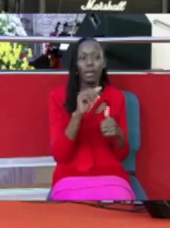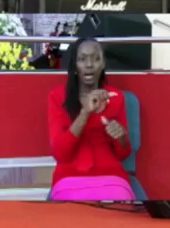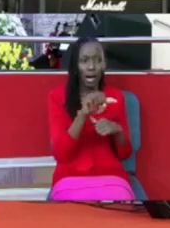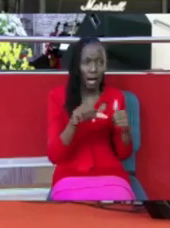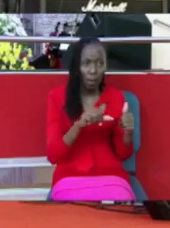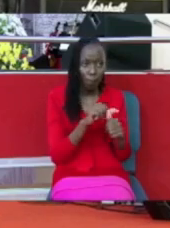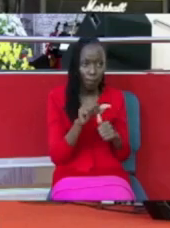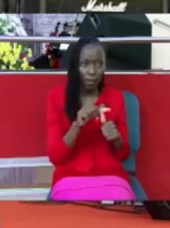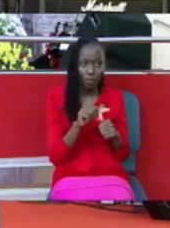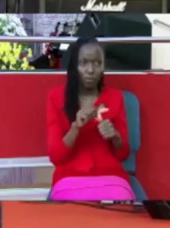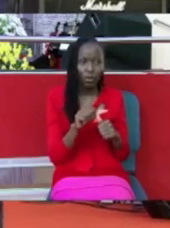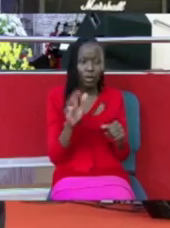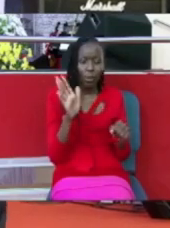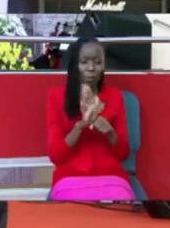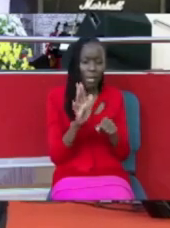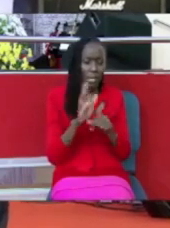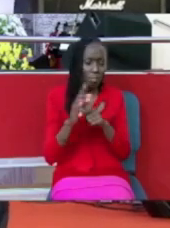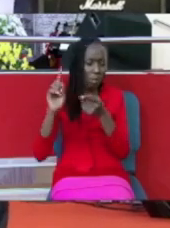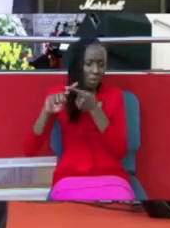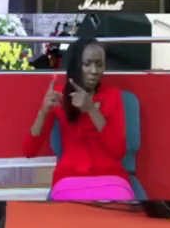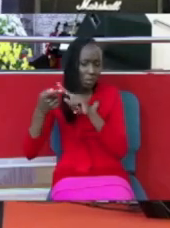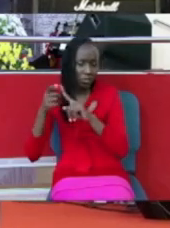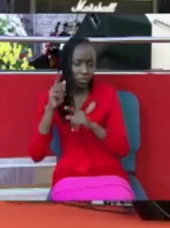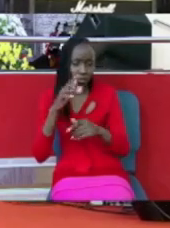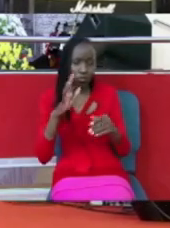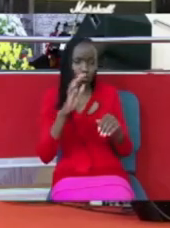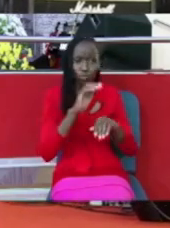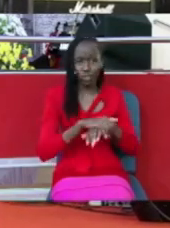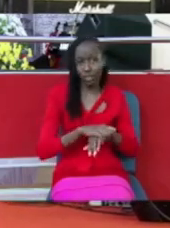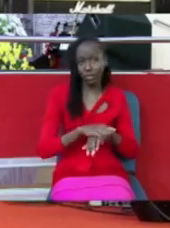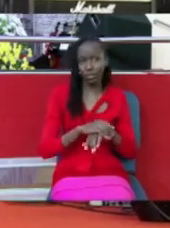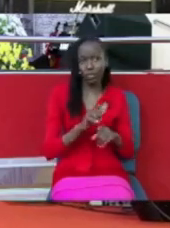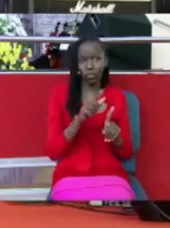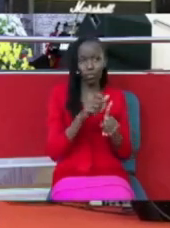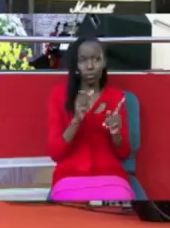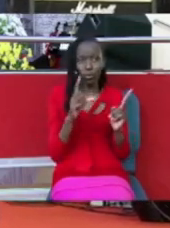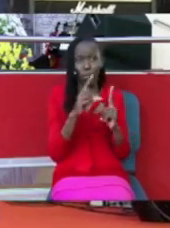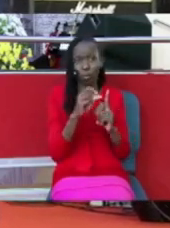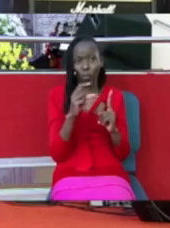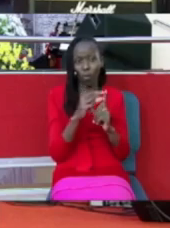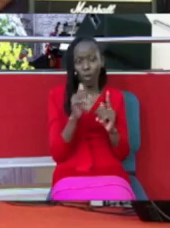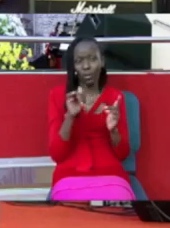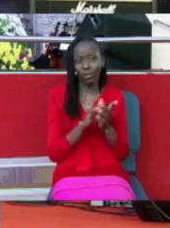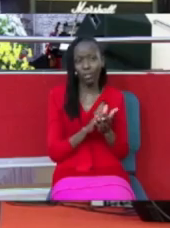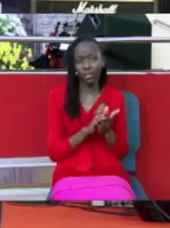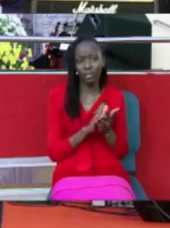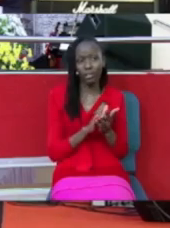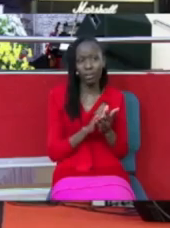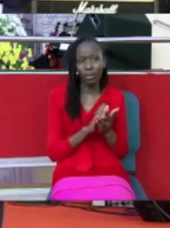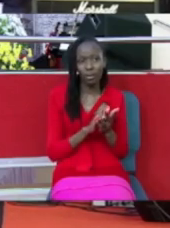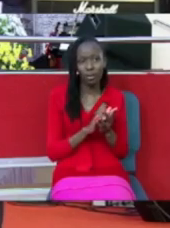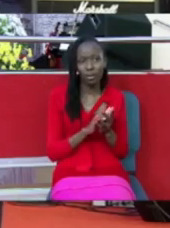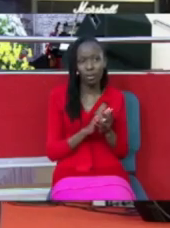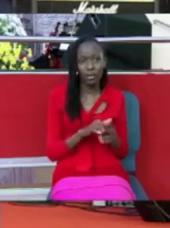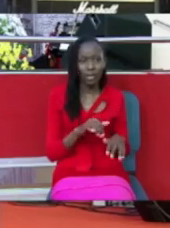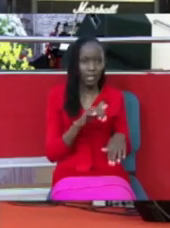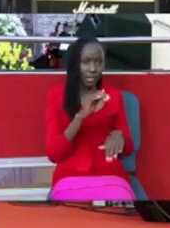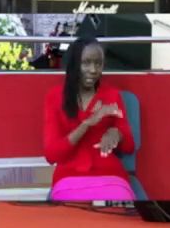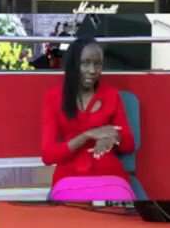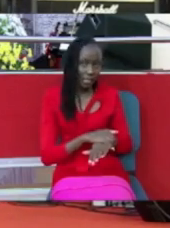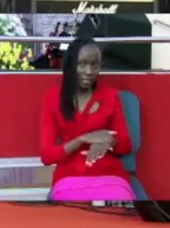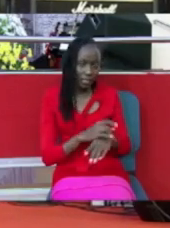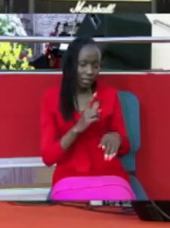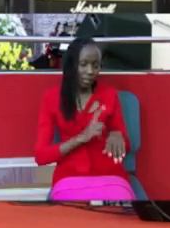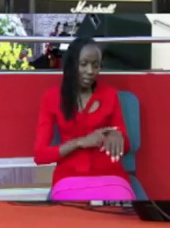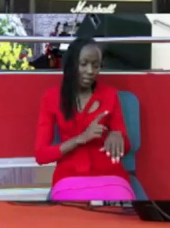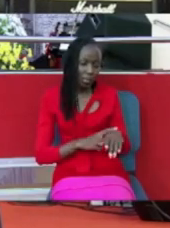the many insights you have gotten. Kuhusu mambo ya ndani kutoka kwa lile neno uliopata. Take the time now to